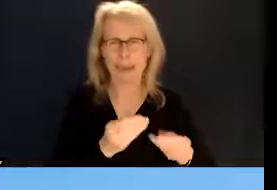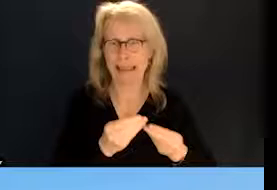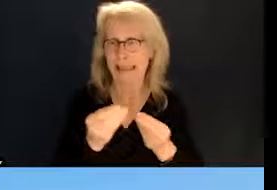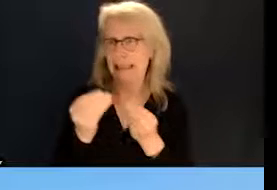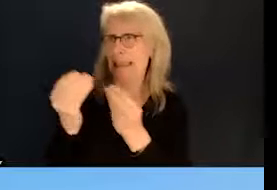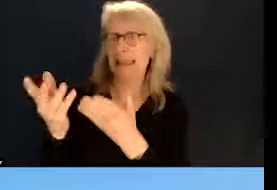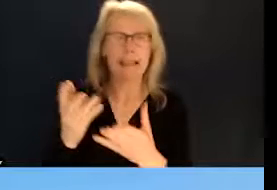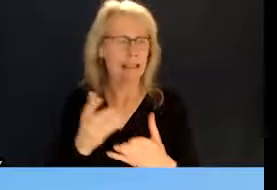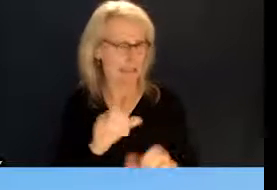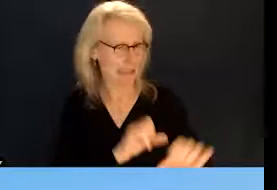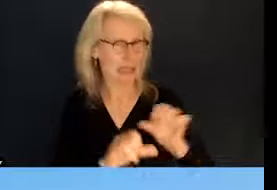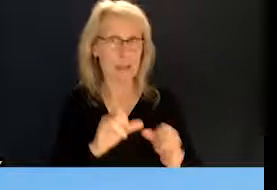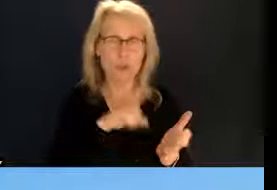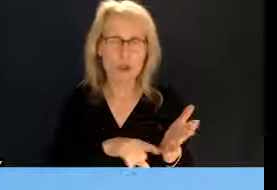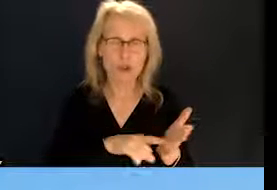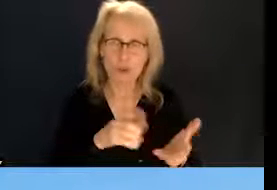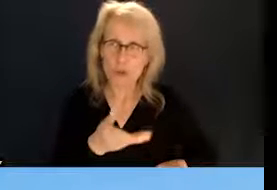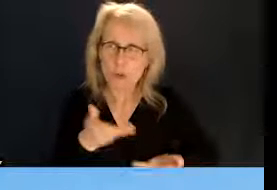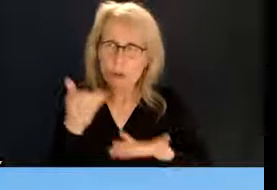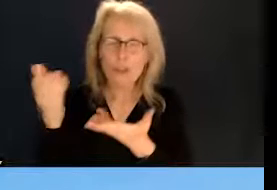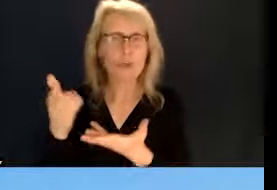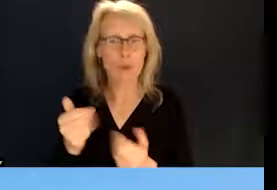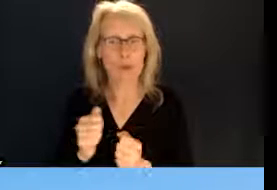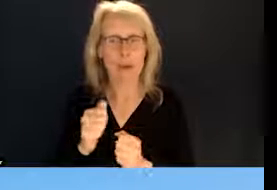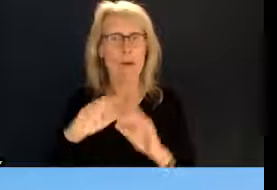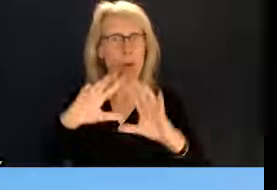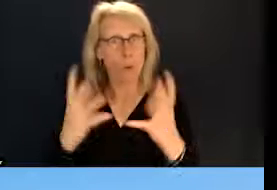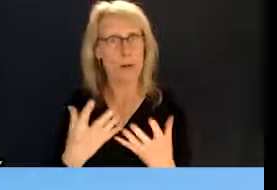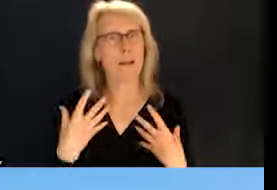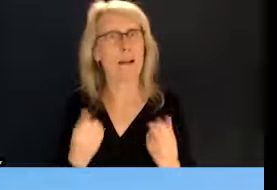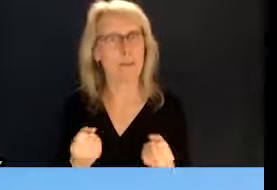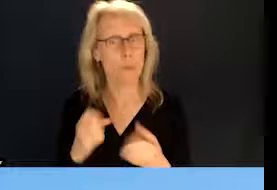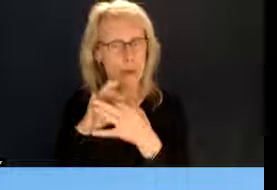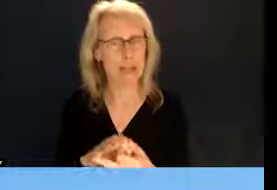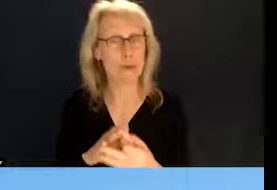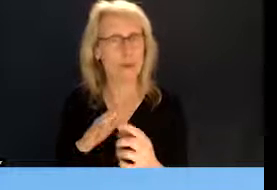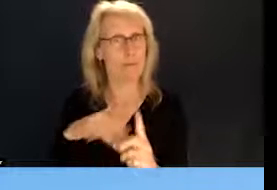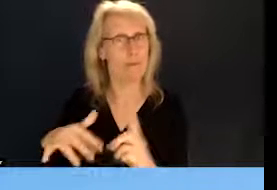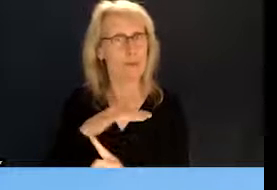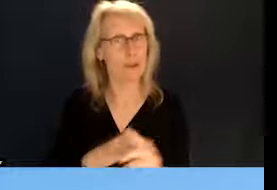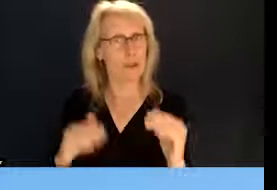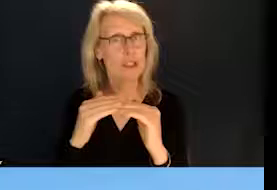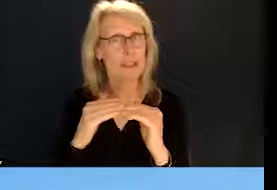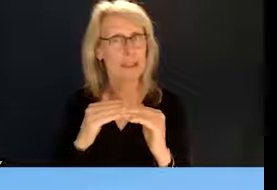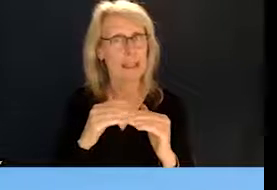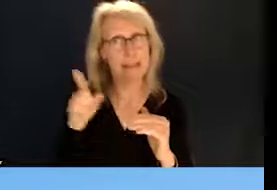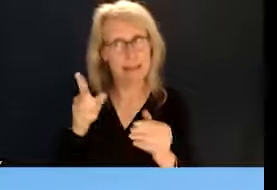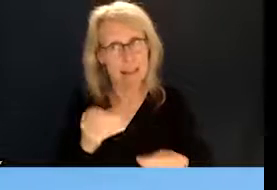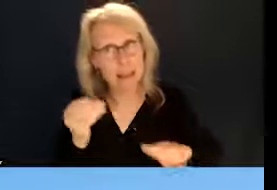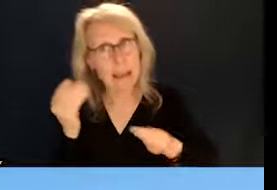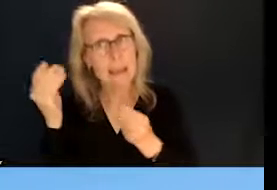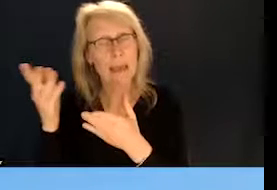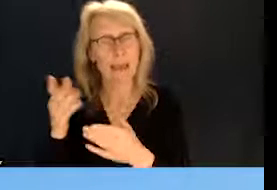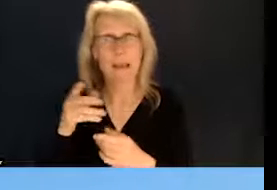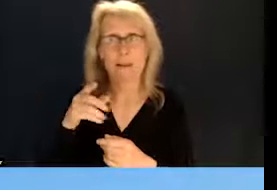efforts to ensure that the principles of One Health, especially concerning environmental justice, are effectively communicated